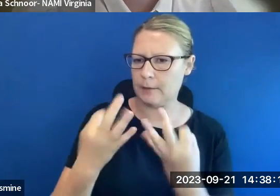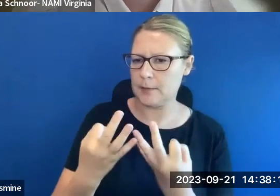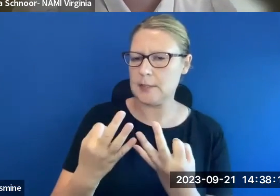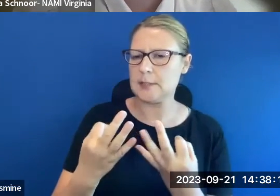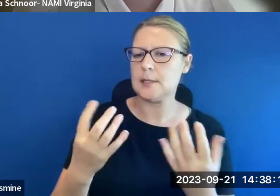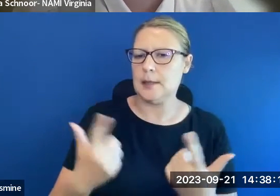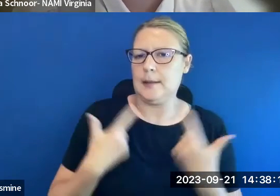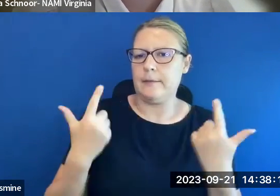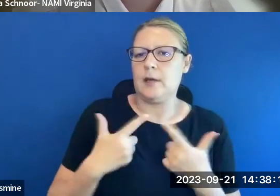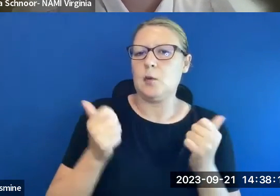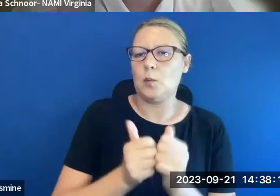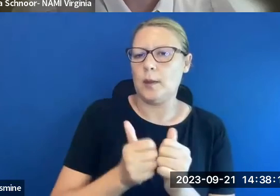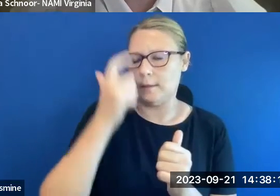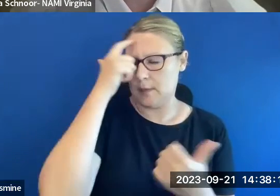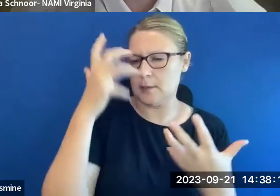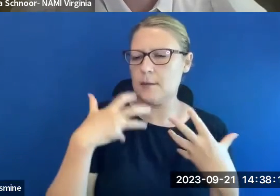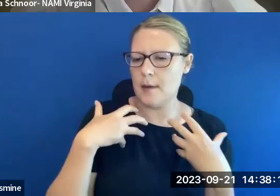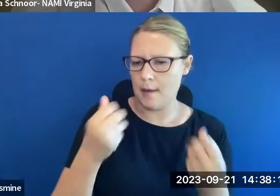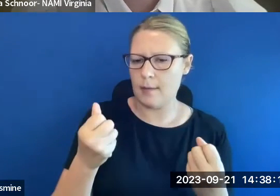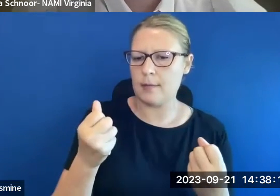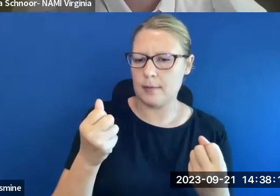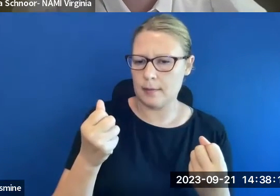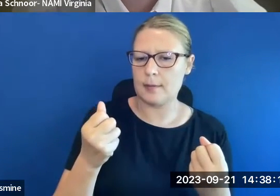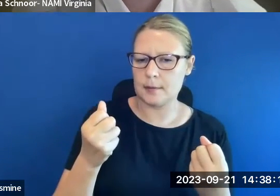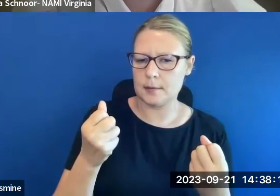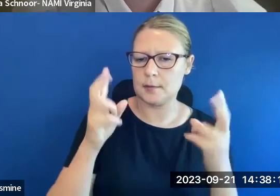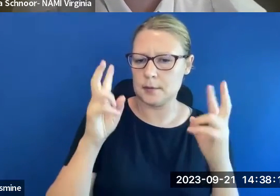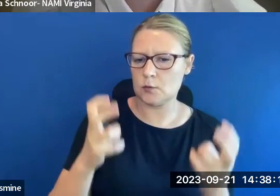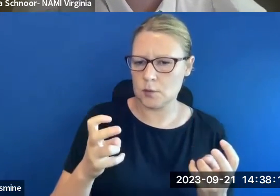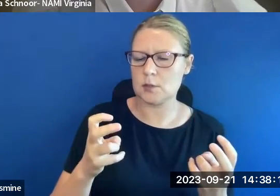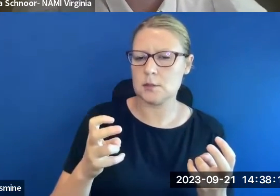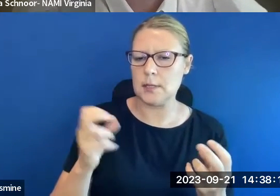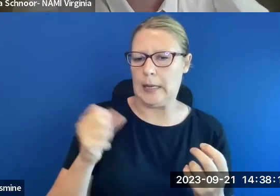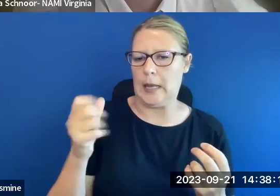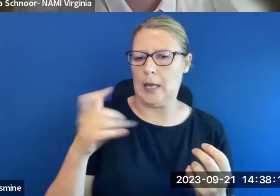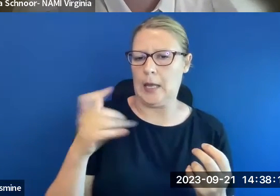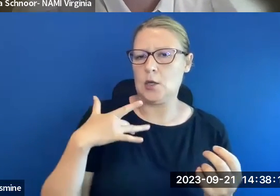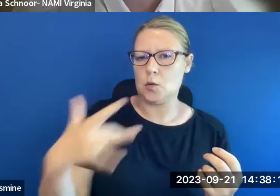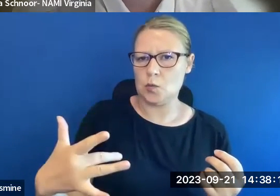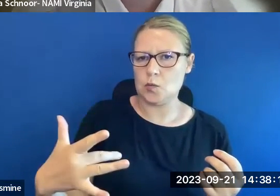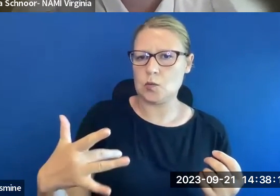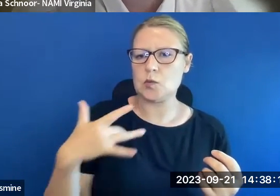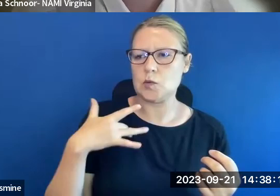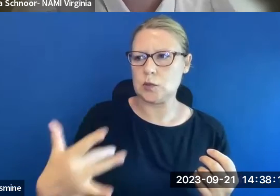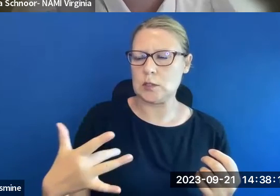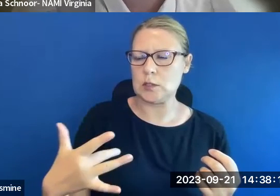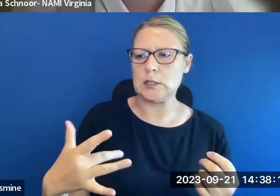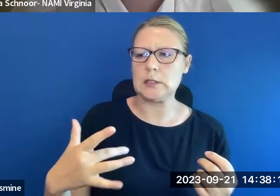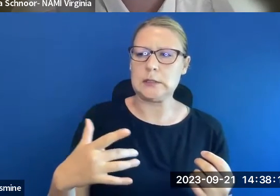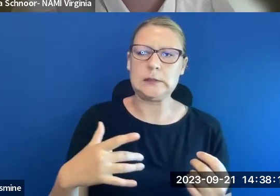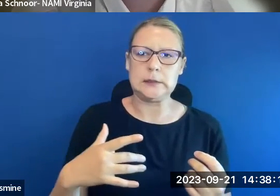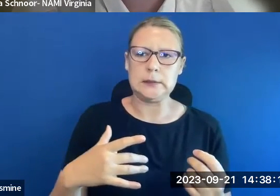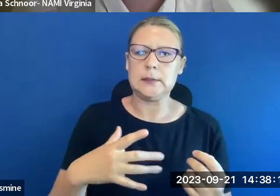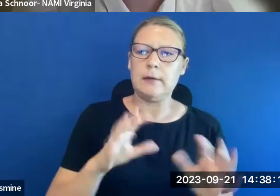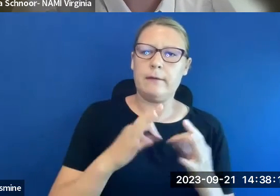or going through a crisis situation. And yes, Ryan, there often is a sense of guilt or wanting